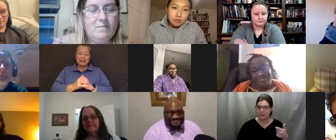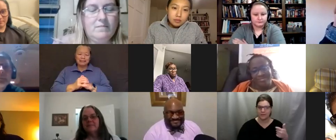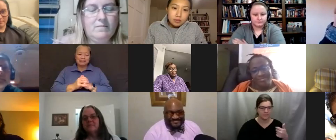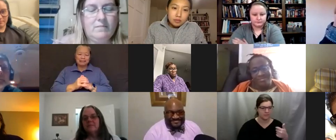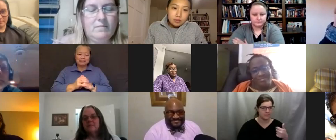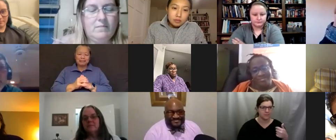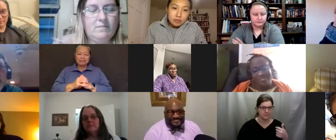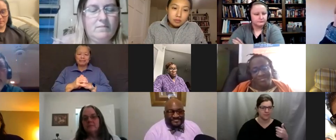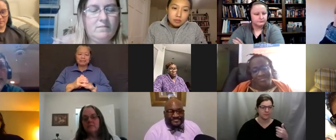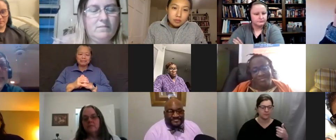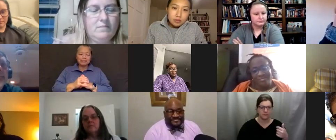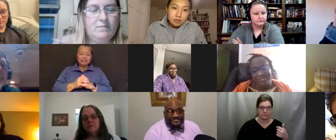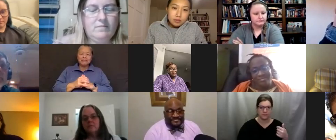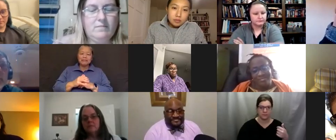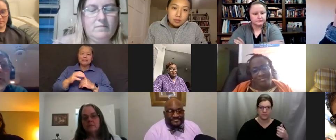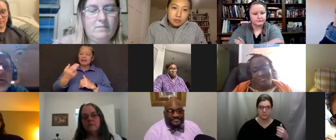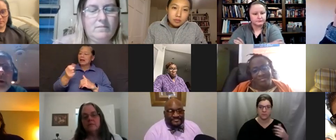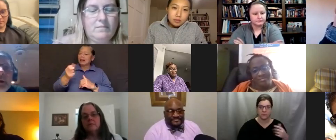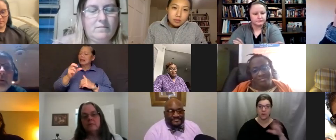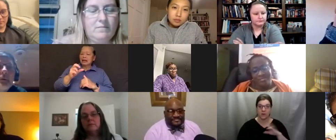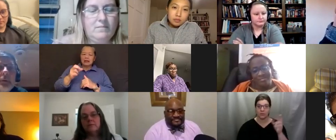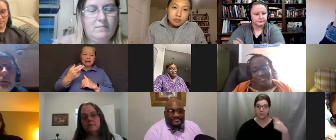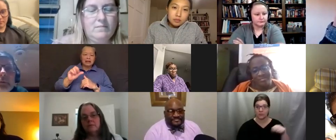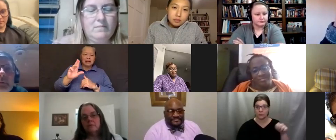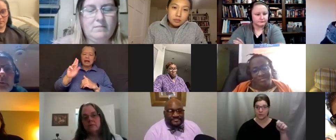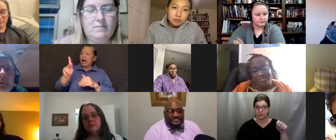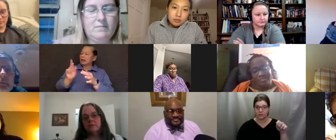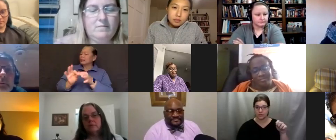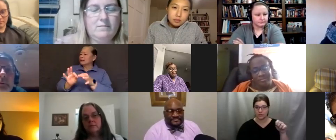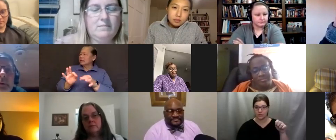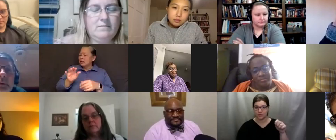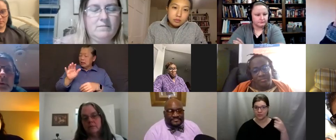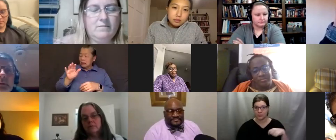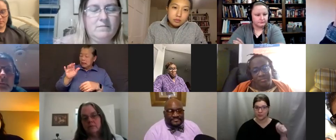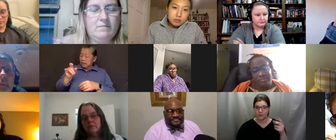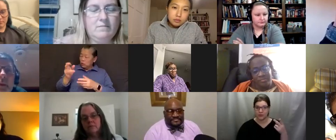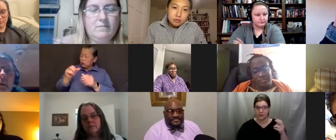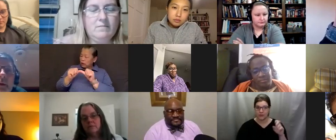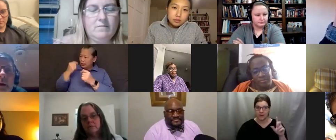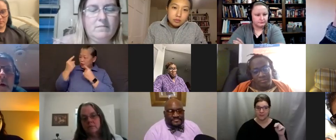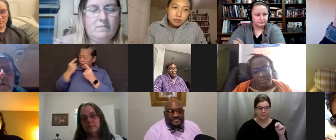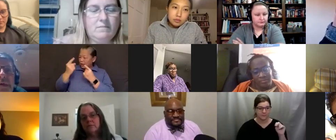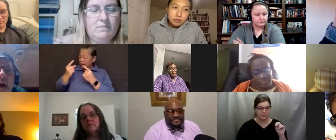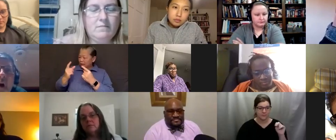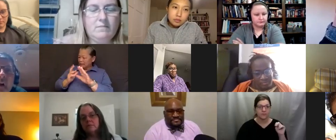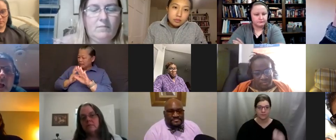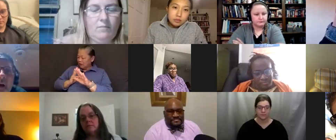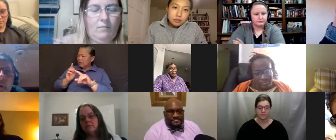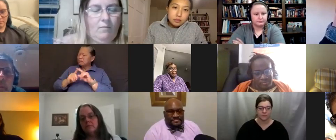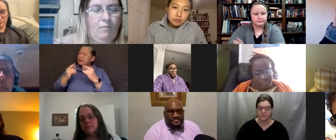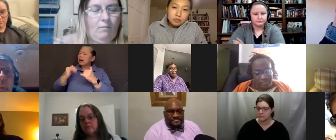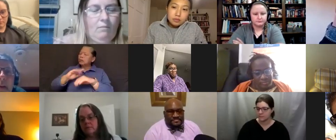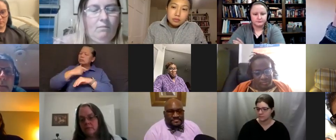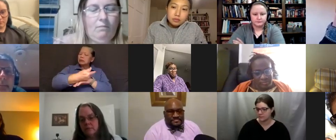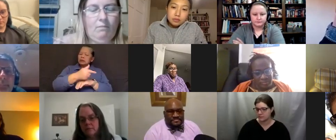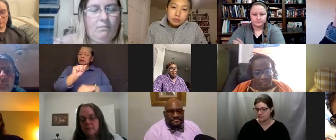Well, I tell you what, if anybody else, that group, if you want to continue to think about it, but we'll go ahead and move forward to